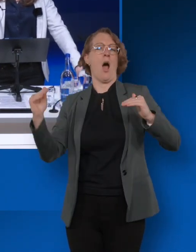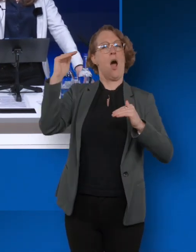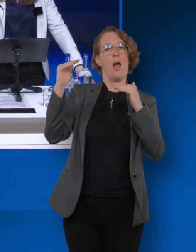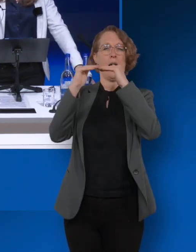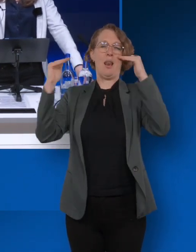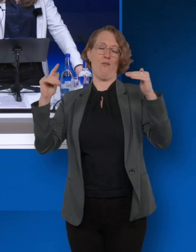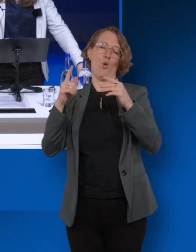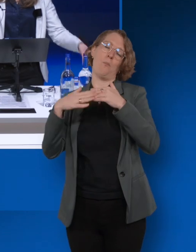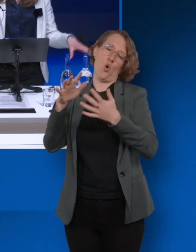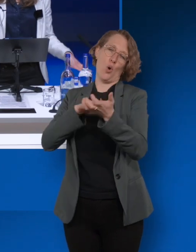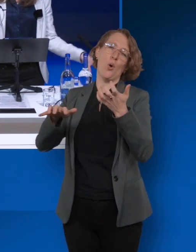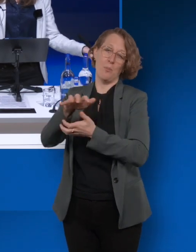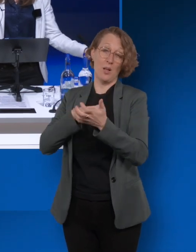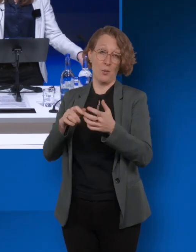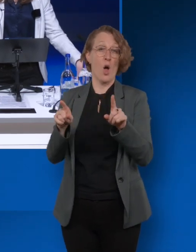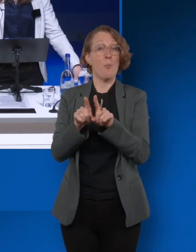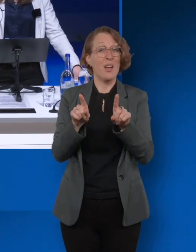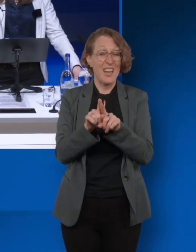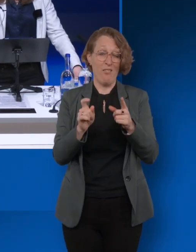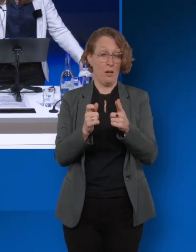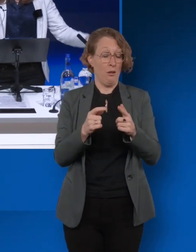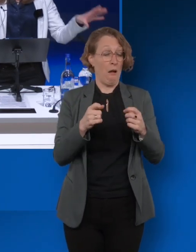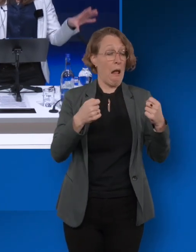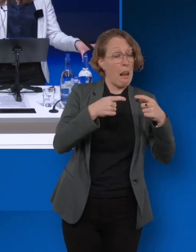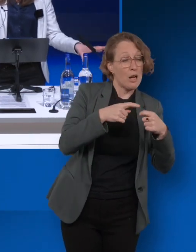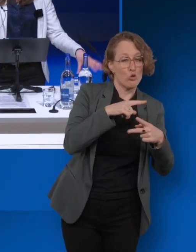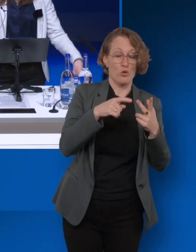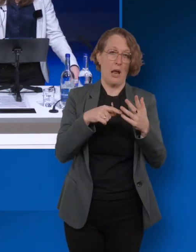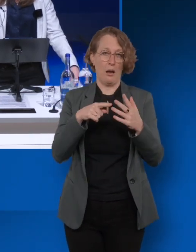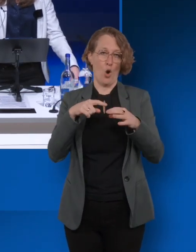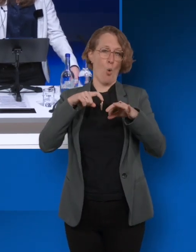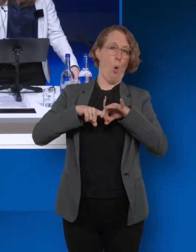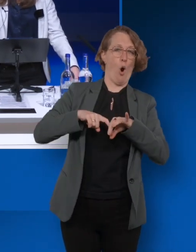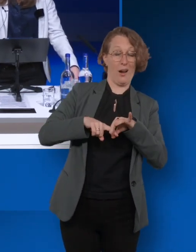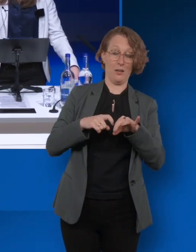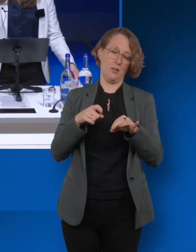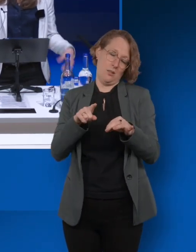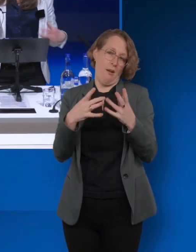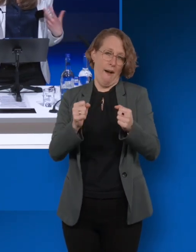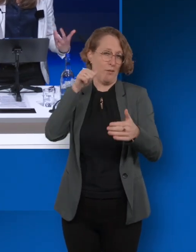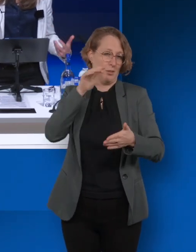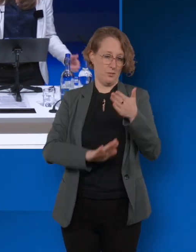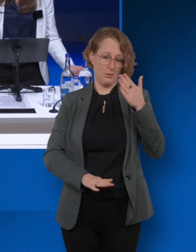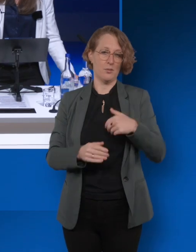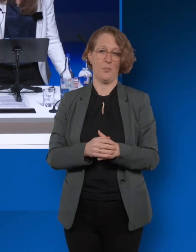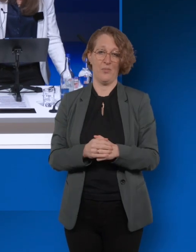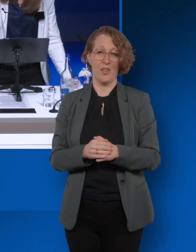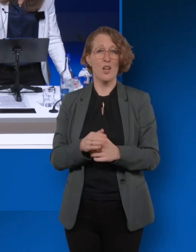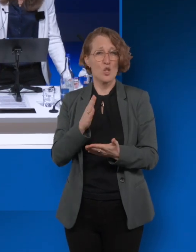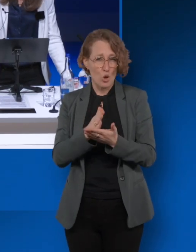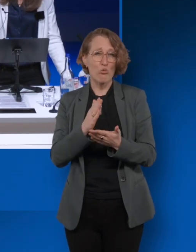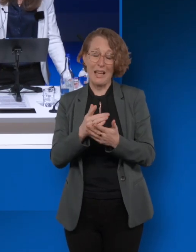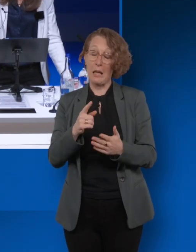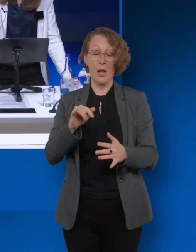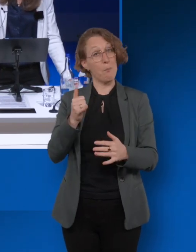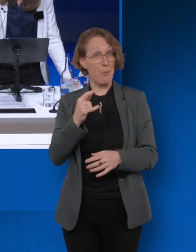levels. But even electrons and quarks, according to Philip Goff of Durham University, have unimaginably simple